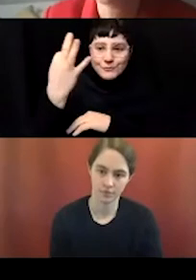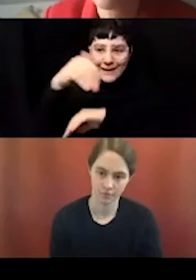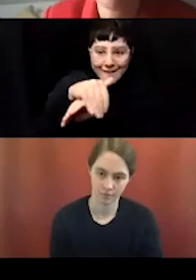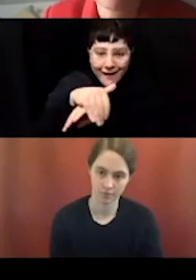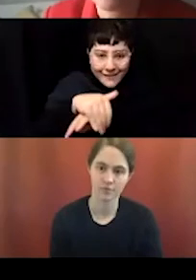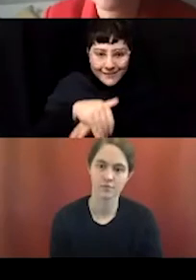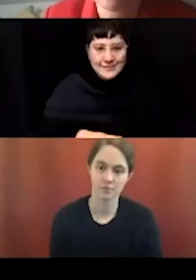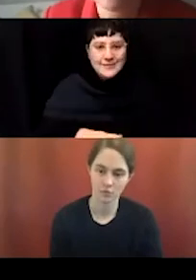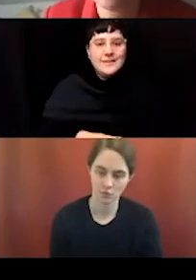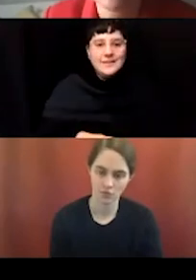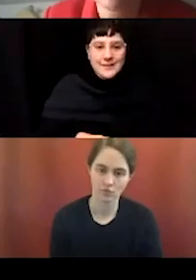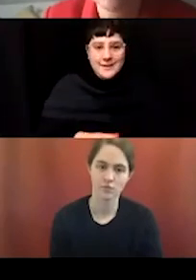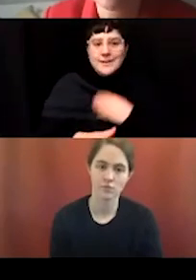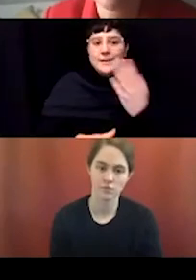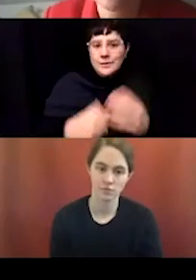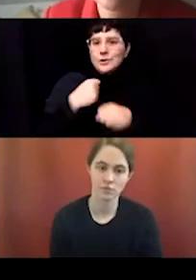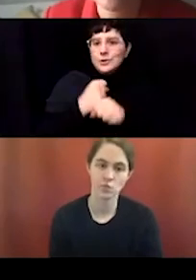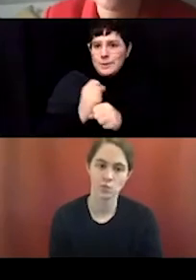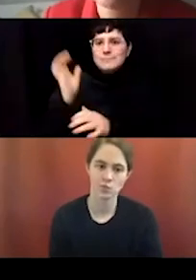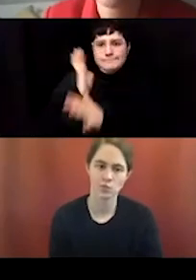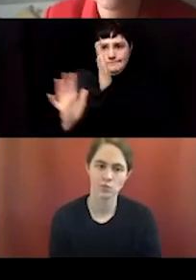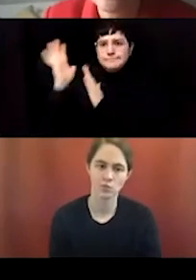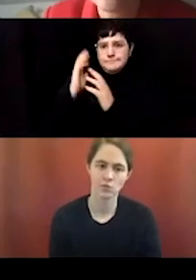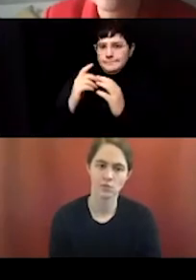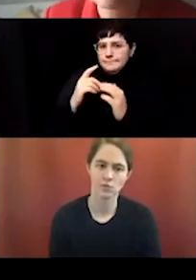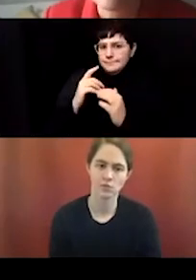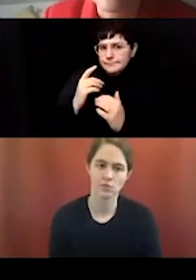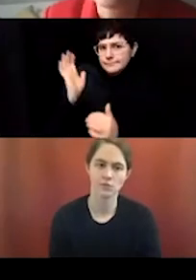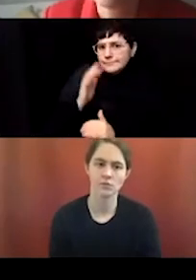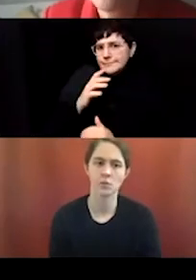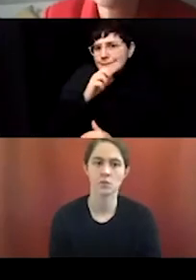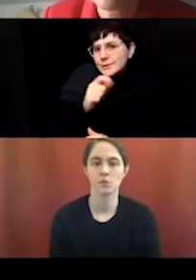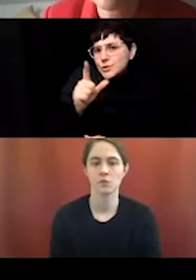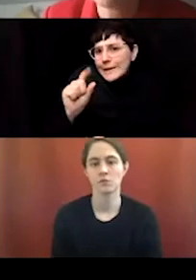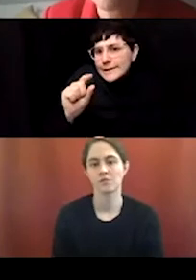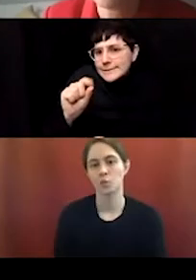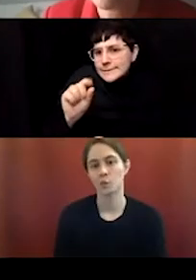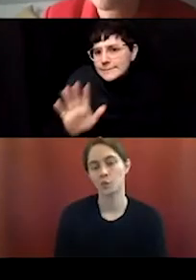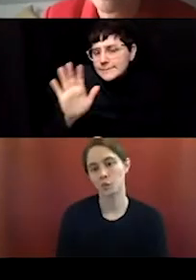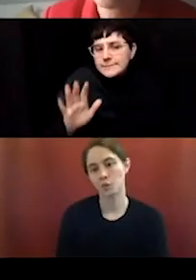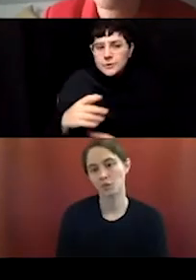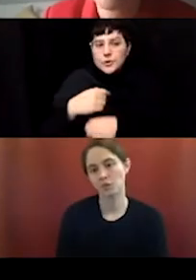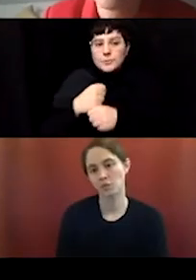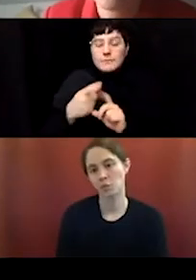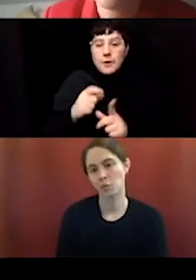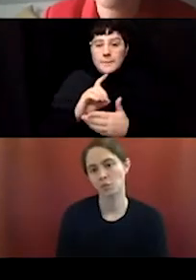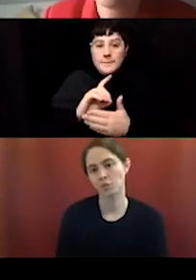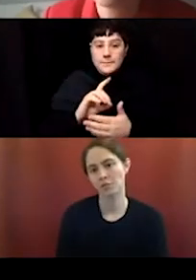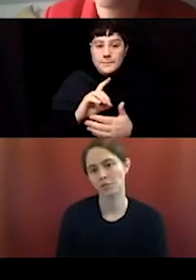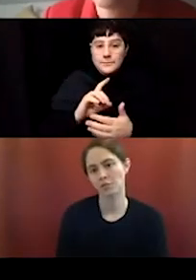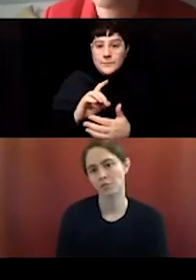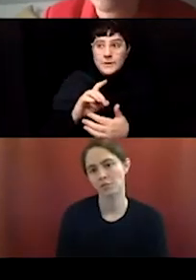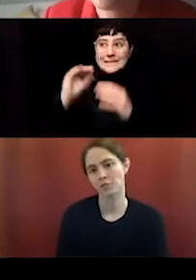made very early on in your career. You were still in your 20s, and you made from a design of your